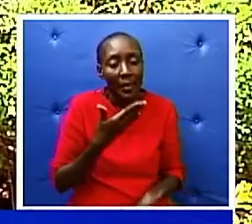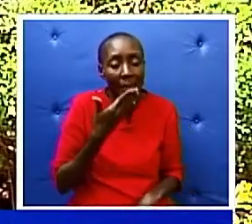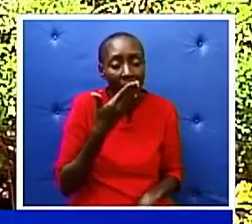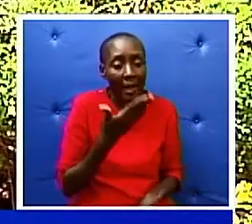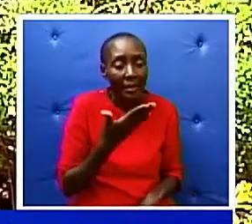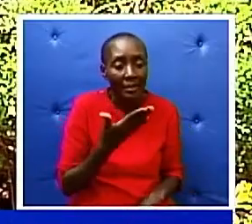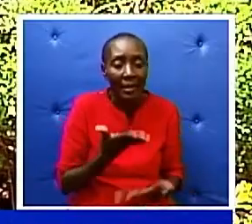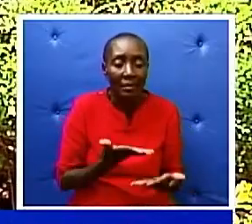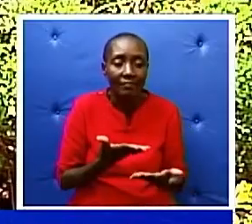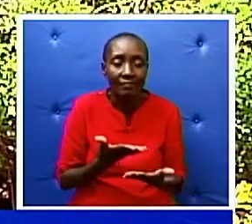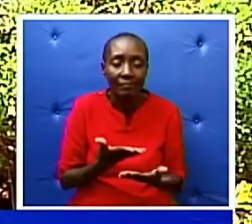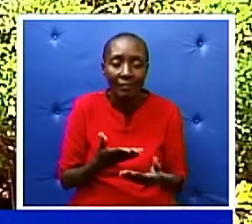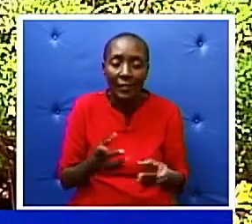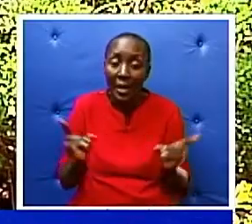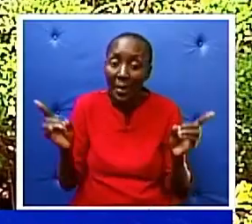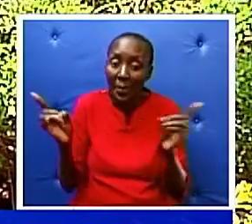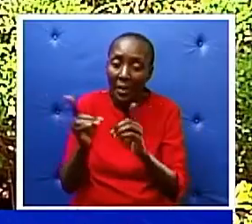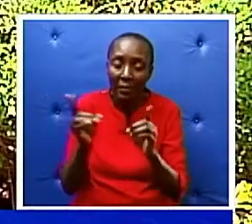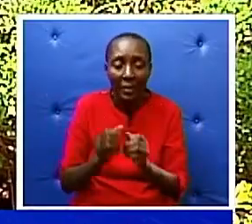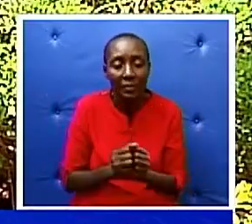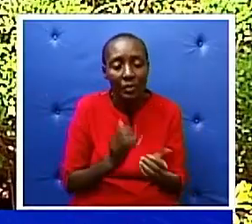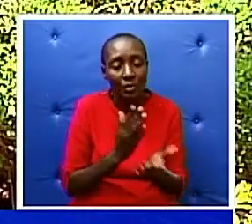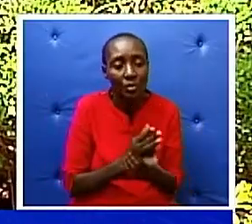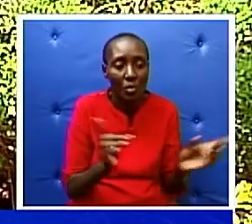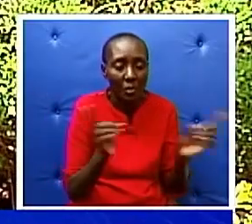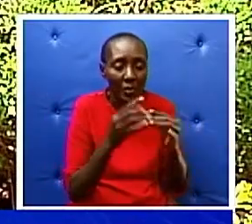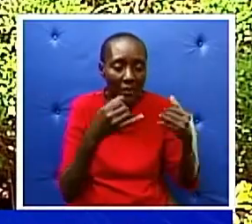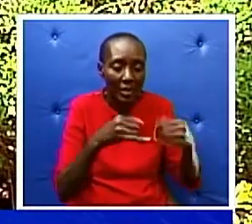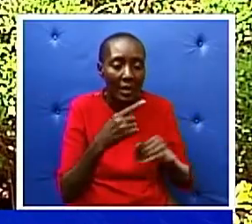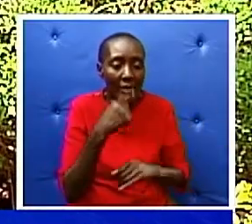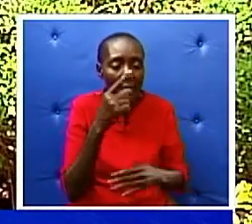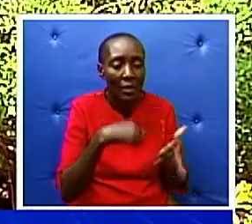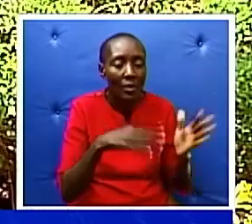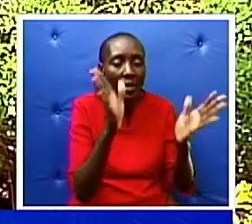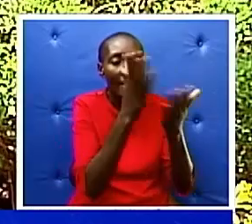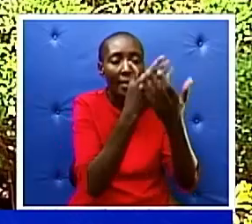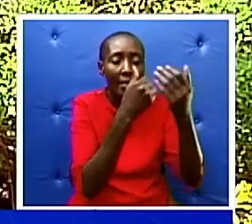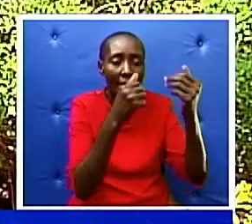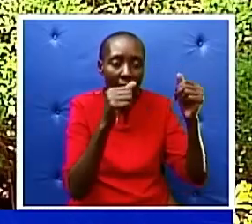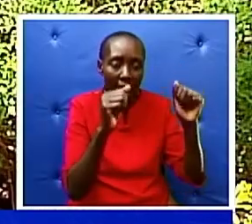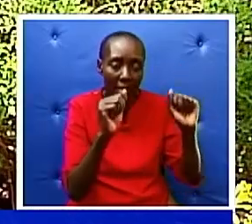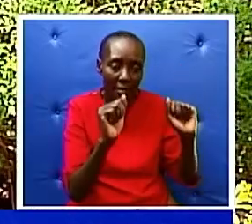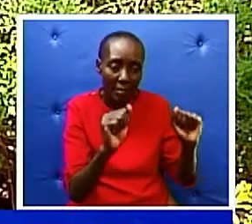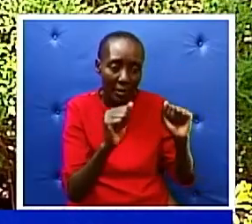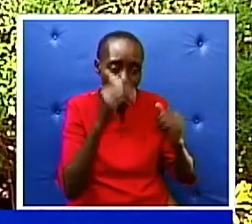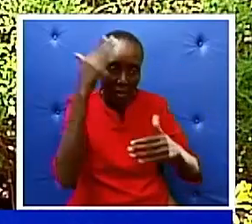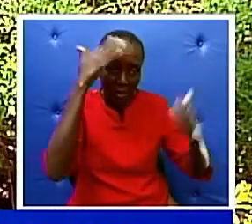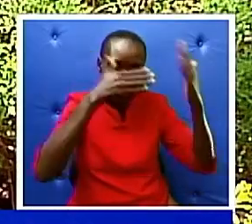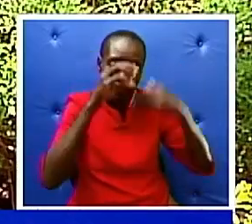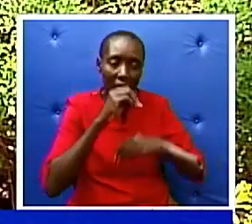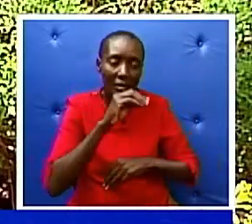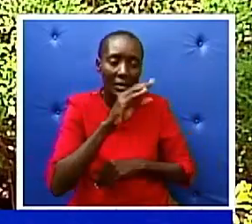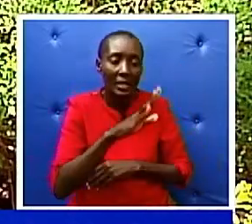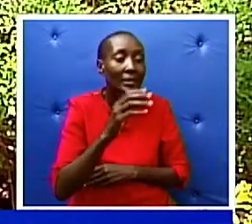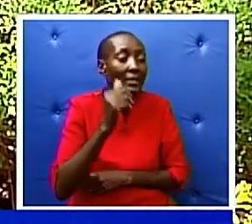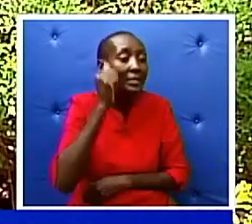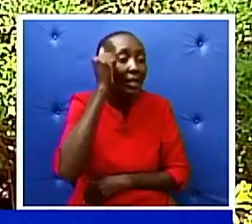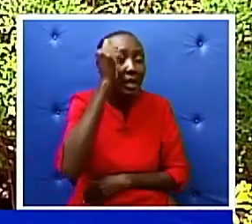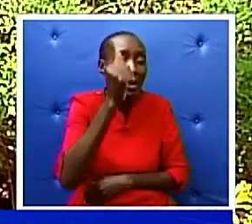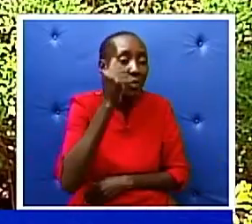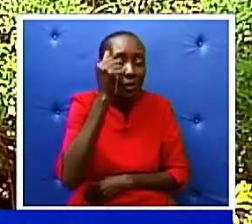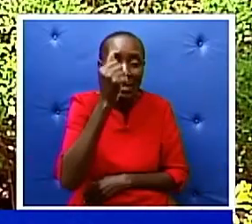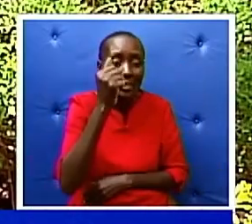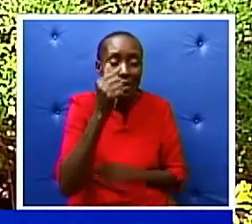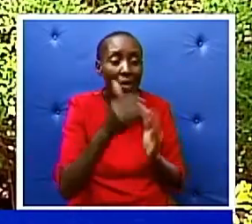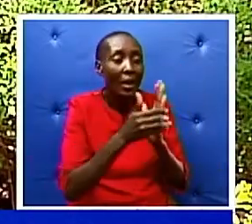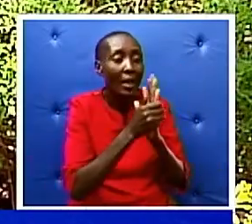as brief as I can. And I will say this, that the president in profession is a political scientist. His